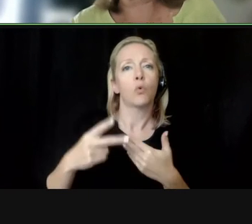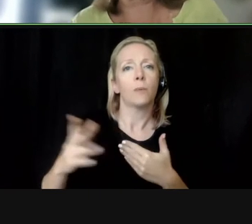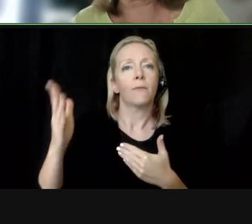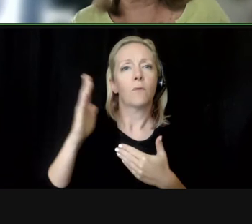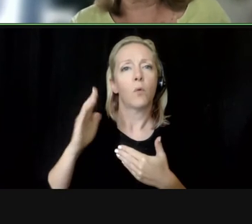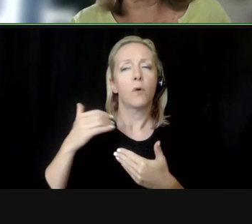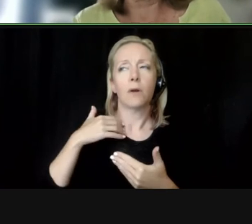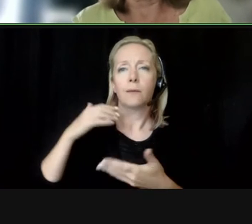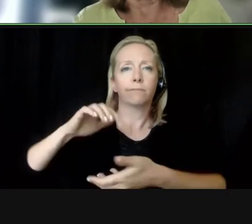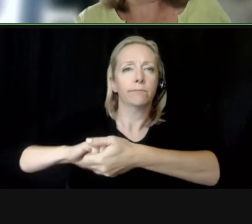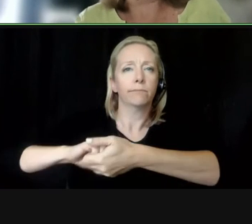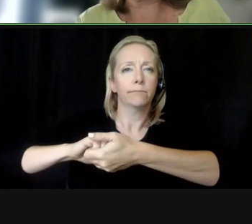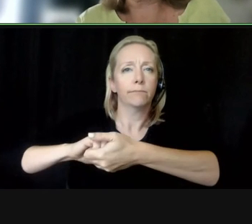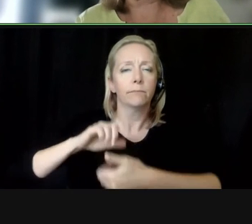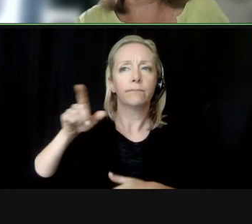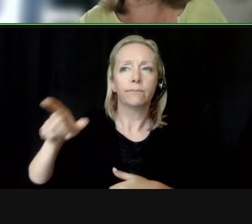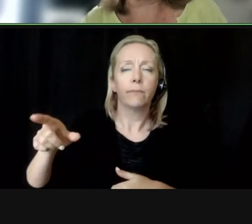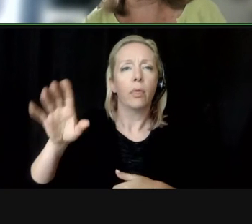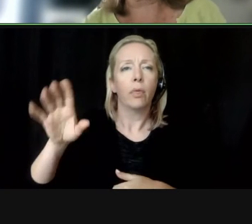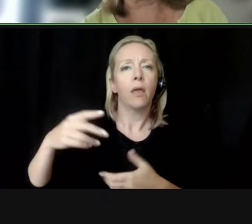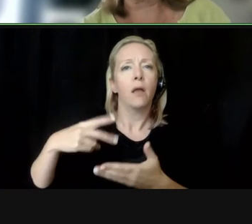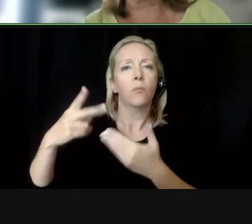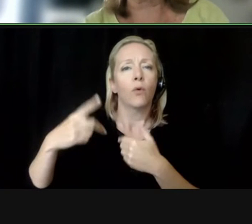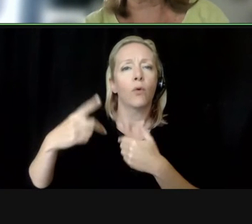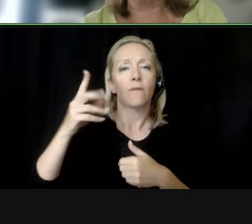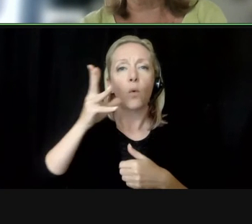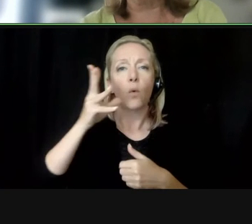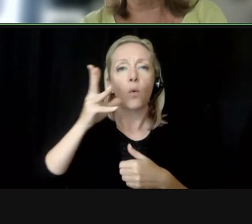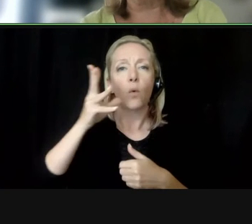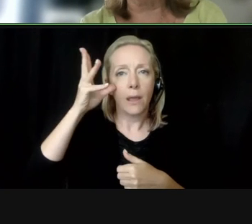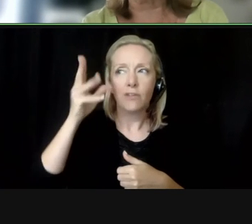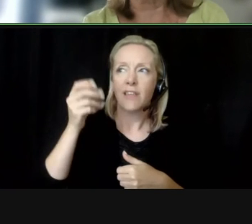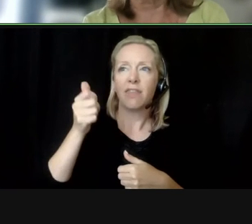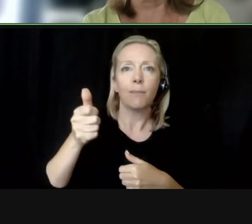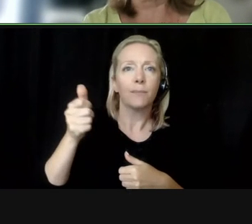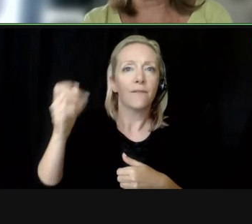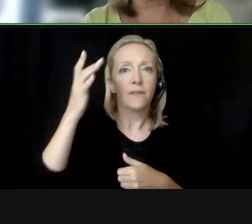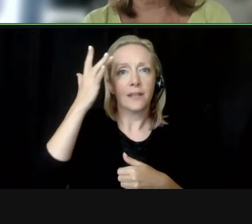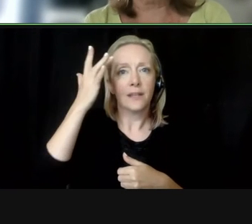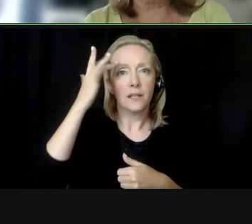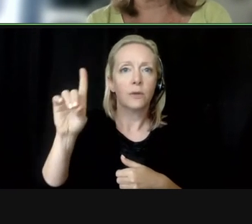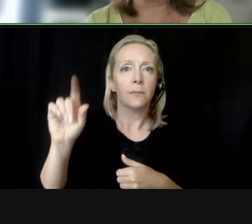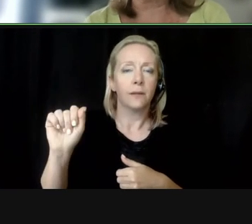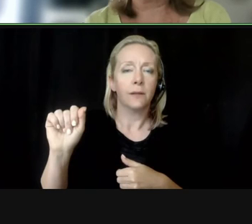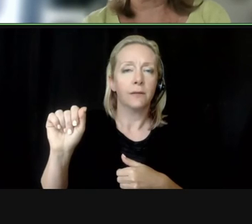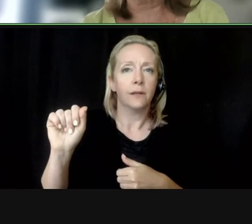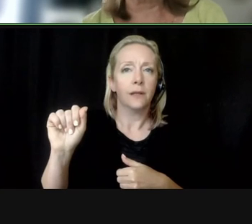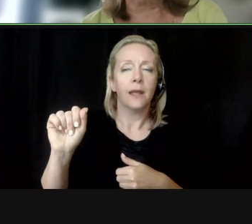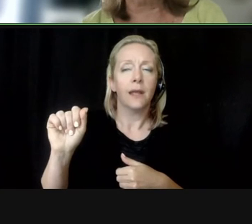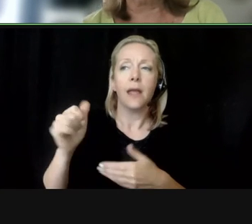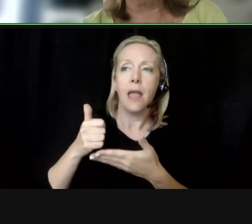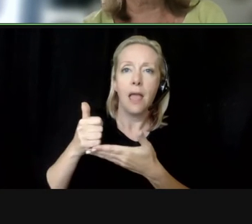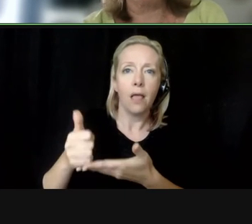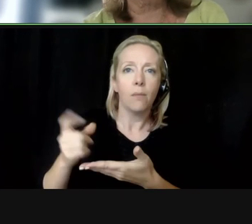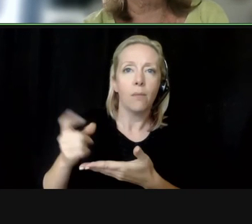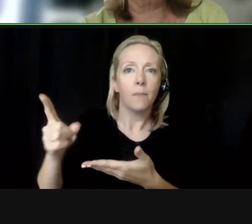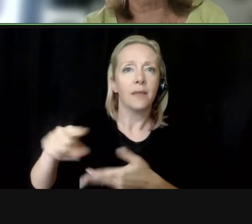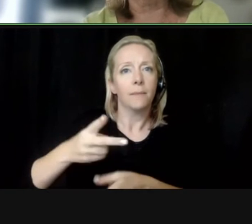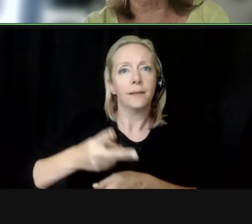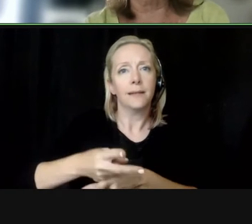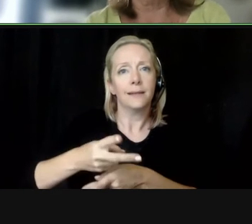a program for parents that had intellectual disabilities, but it was helping them also